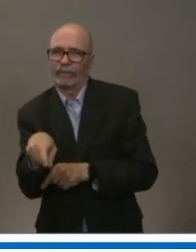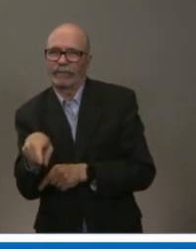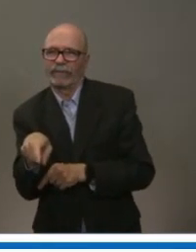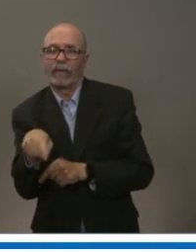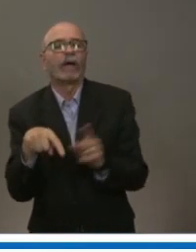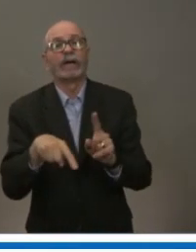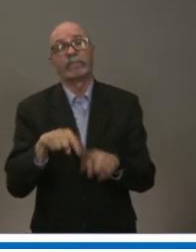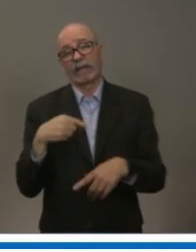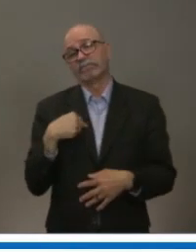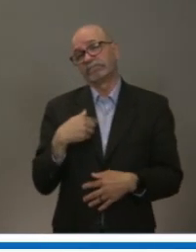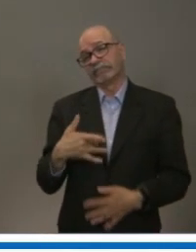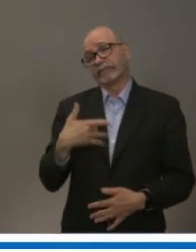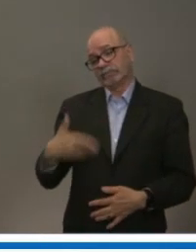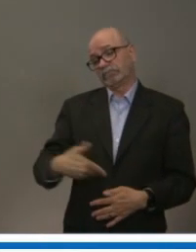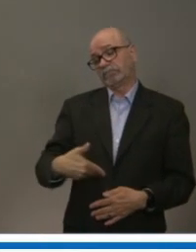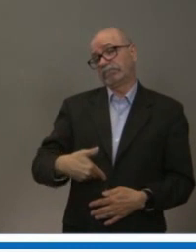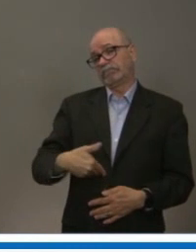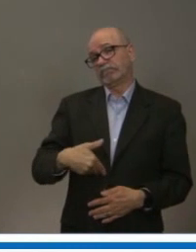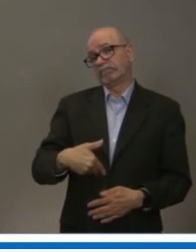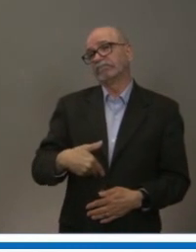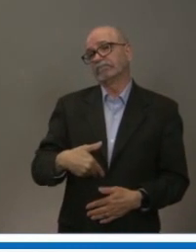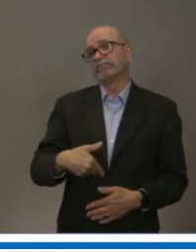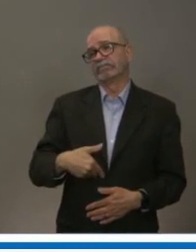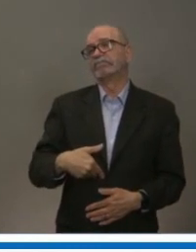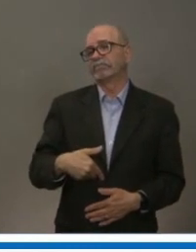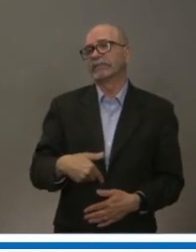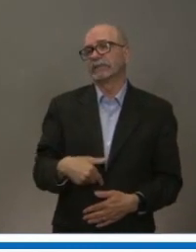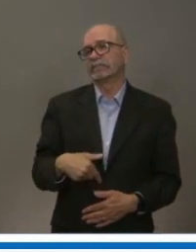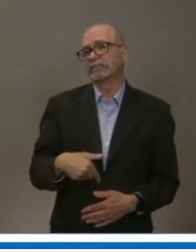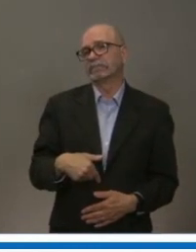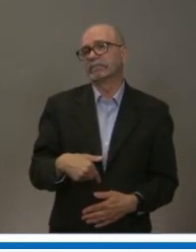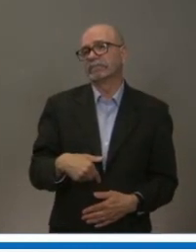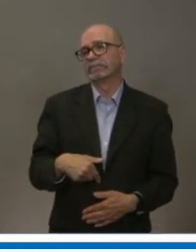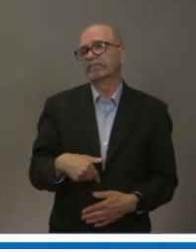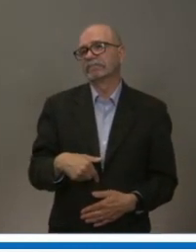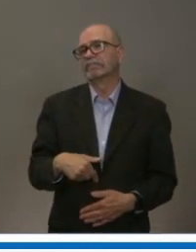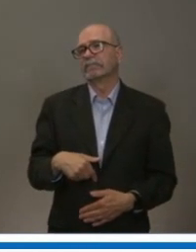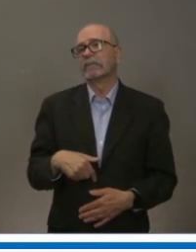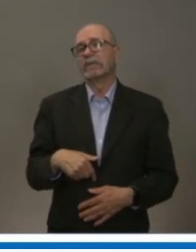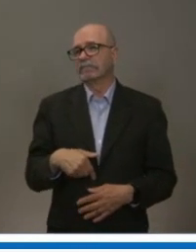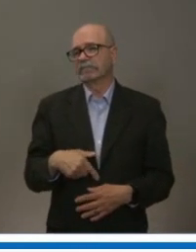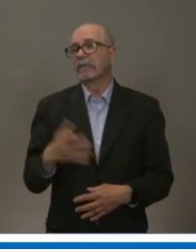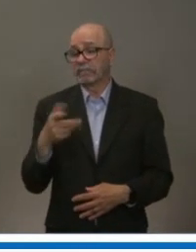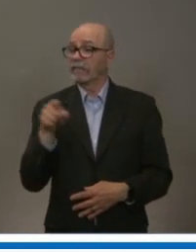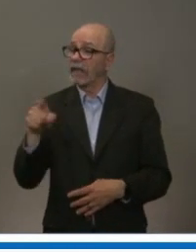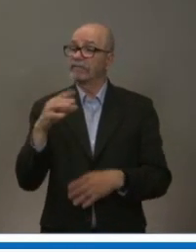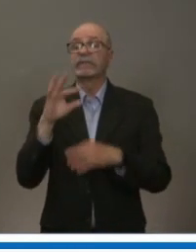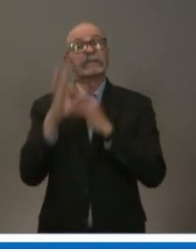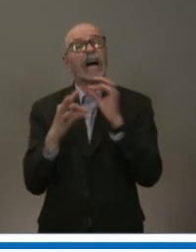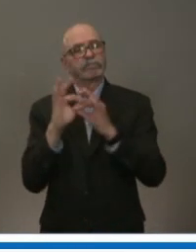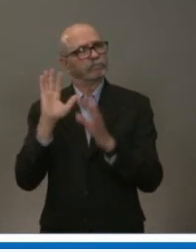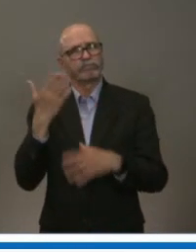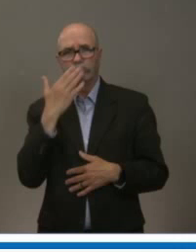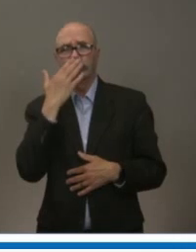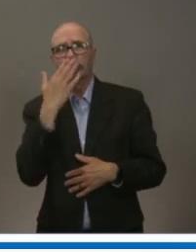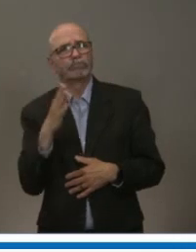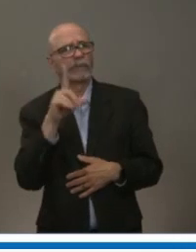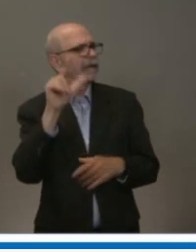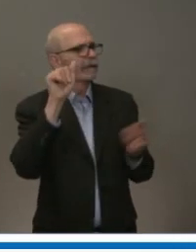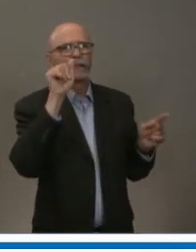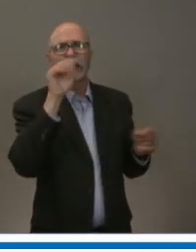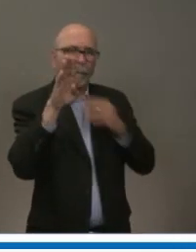very kind of gold standard of a testing strategy. We have lab capacity, we've opened